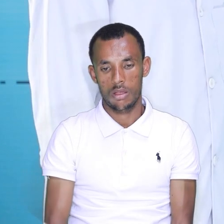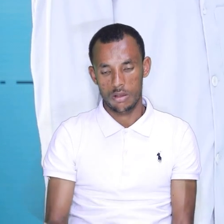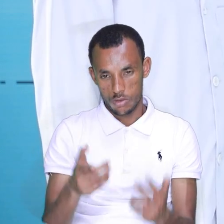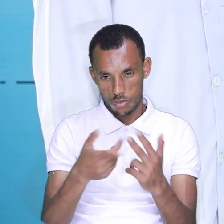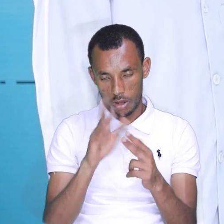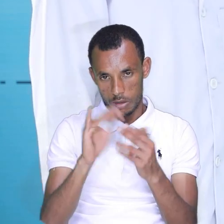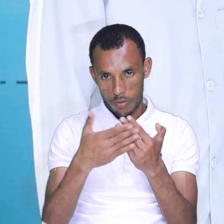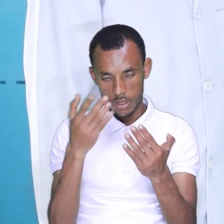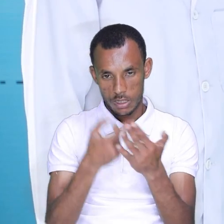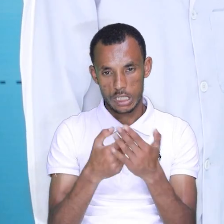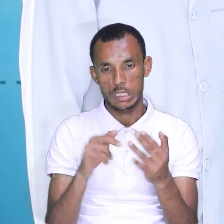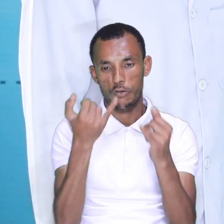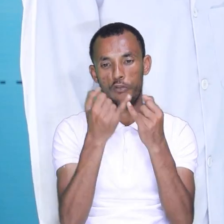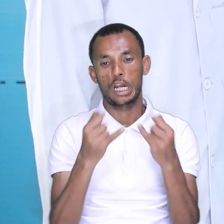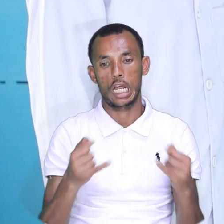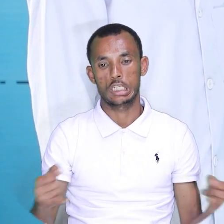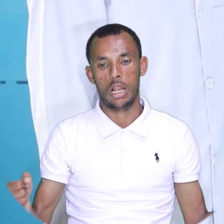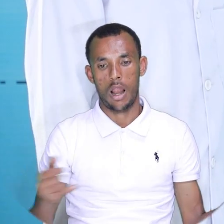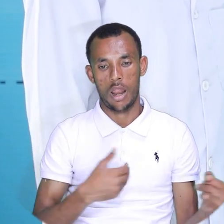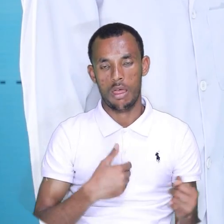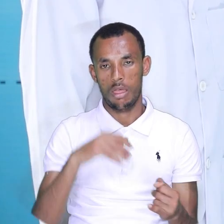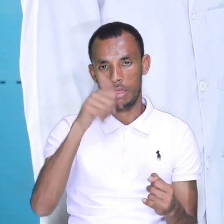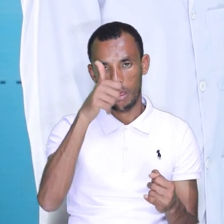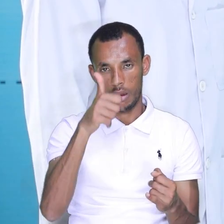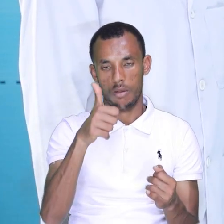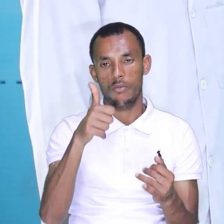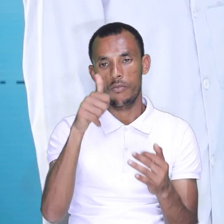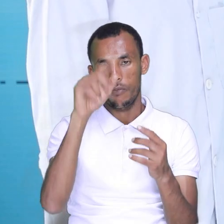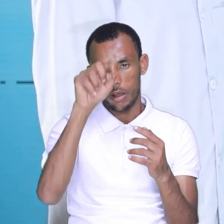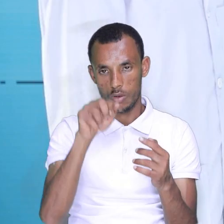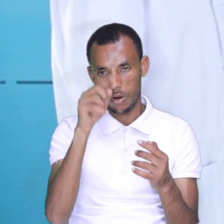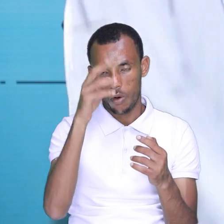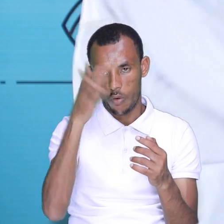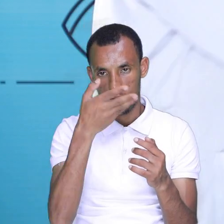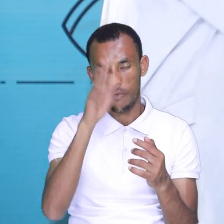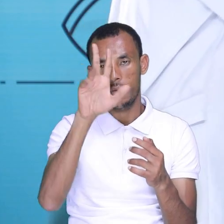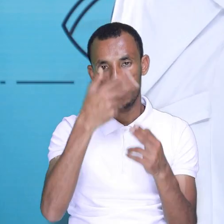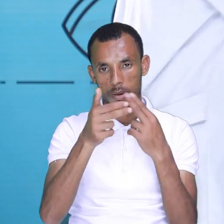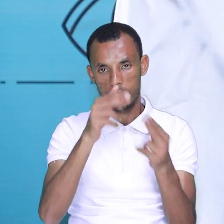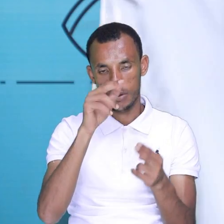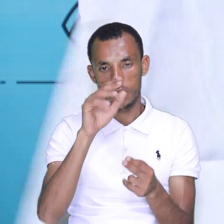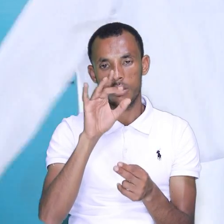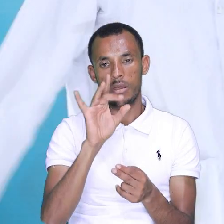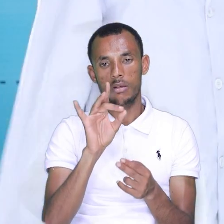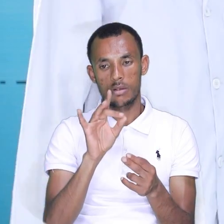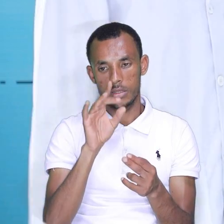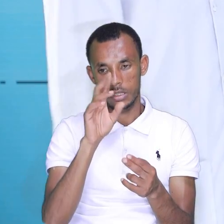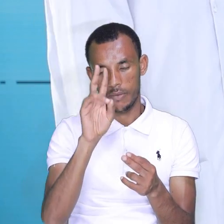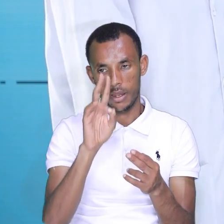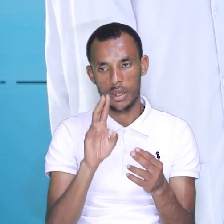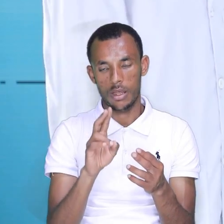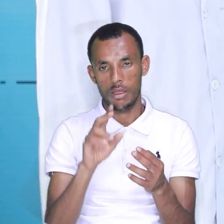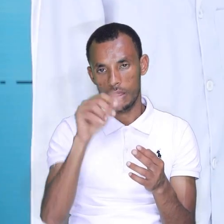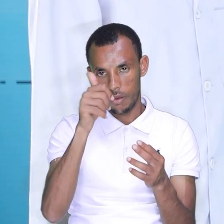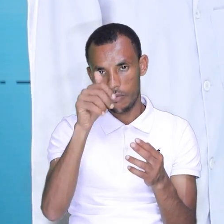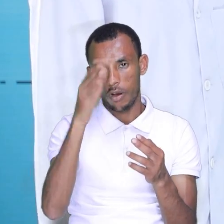Third, simplify this fraction. 10 factorial over 5 times 7 factorial. 10 factorial could be written, which